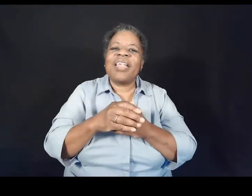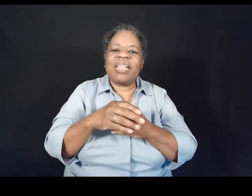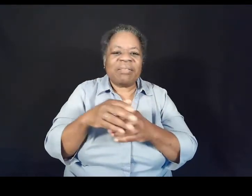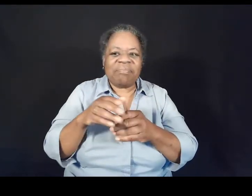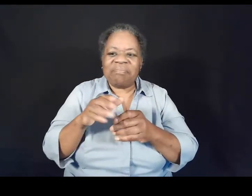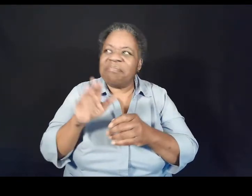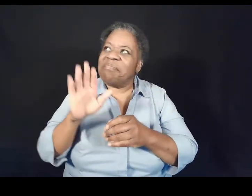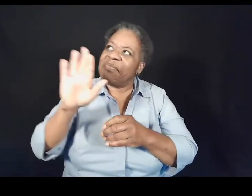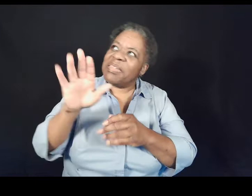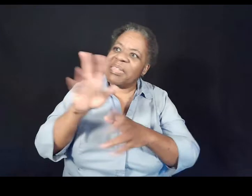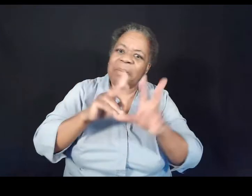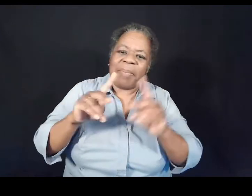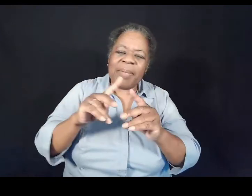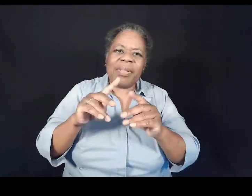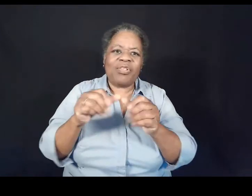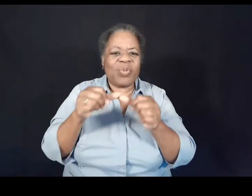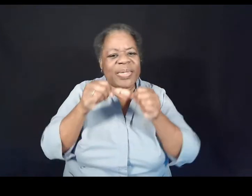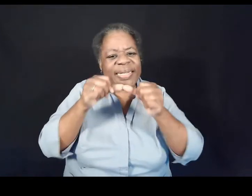kingdom.